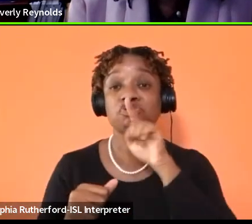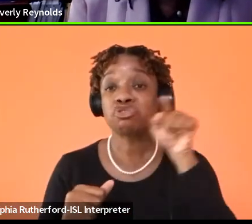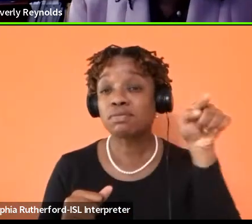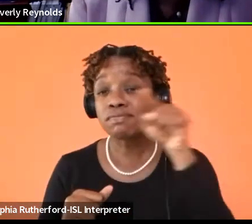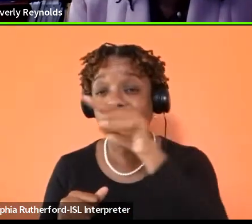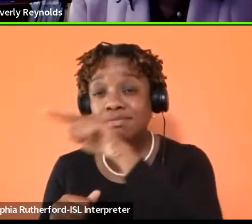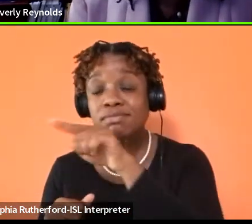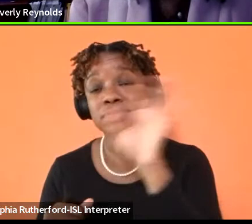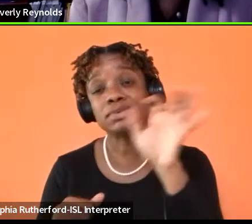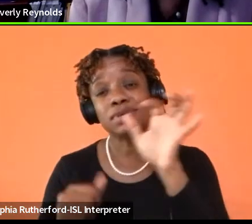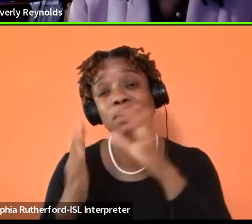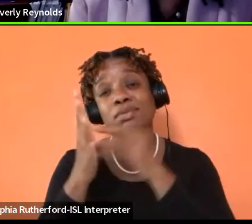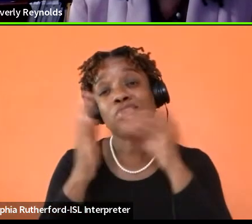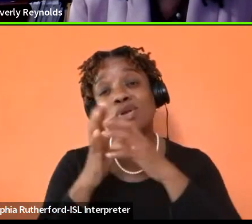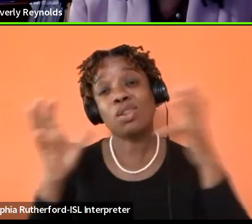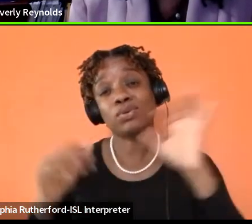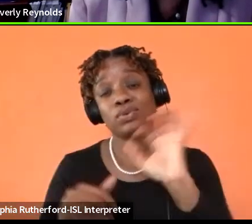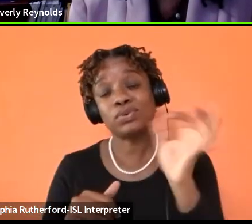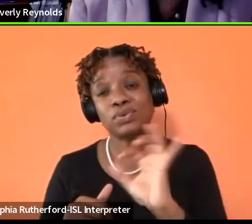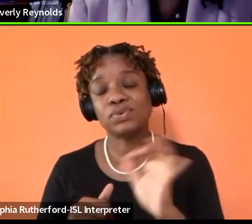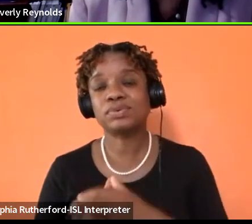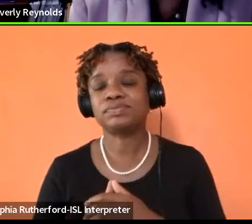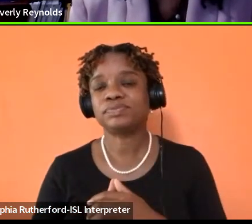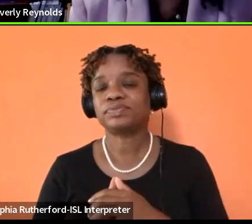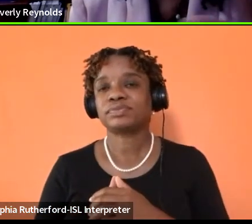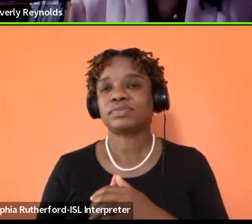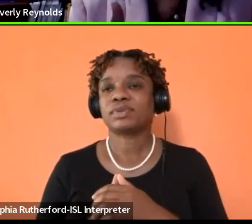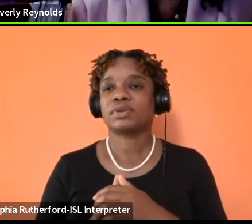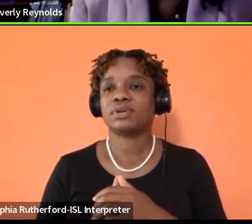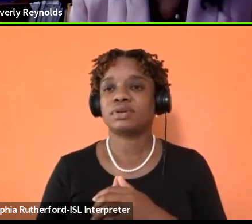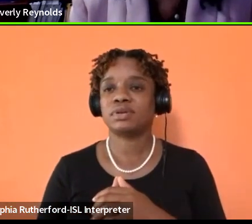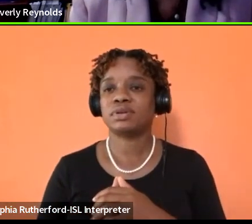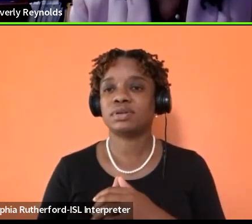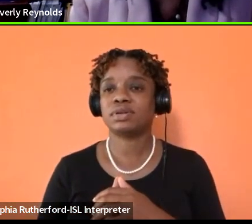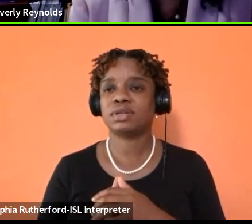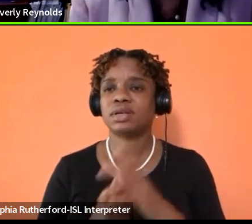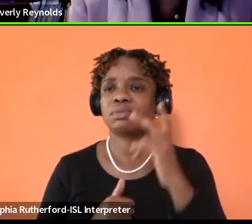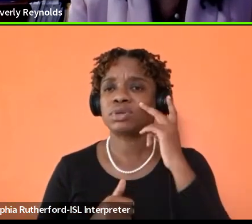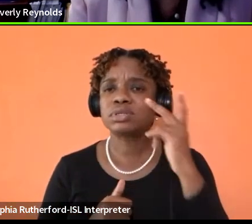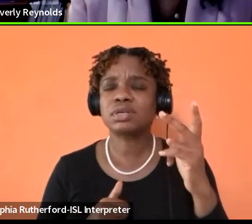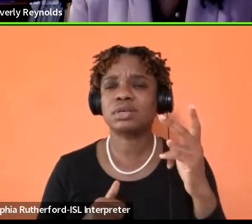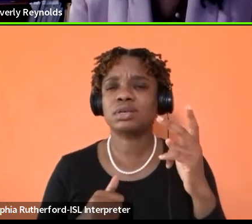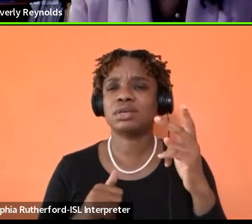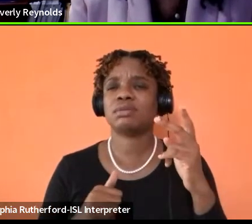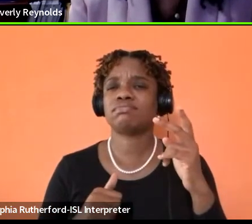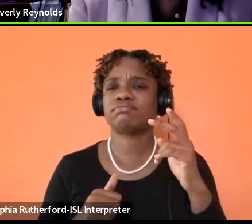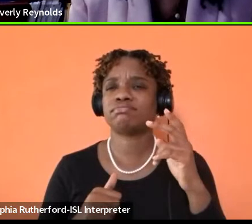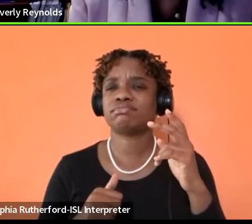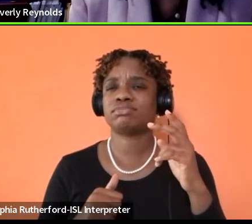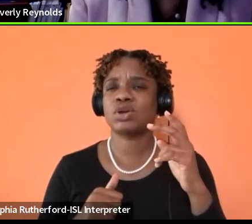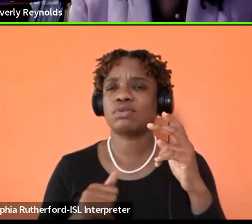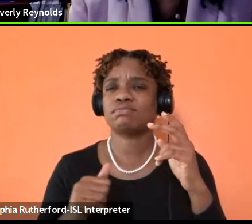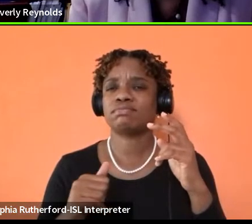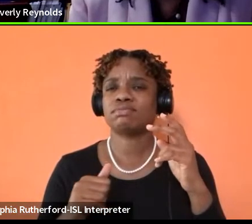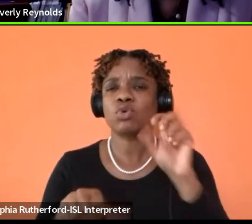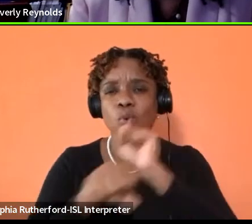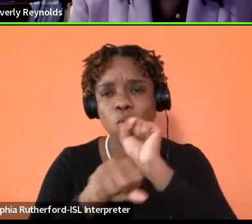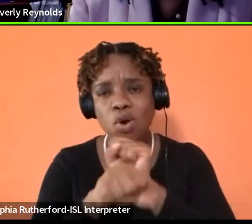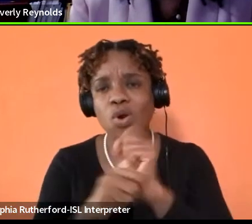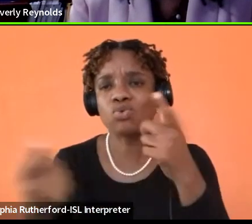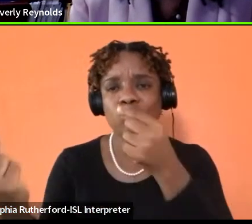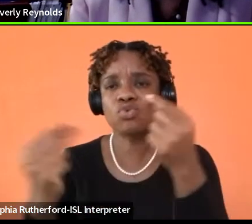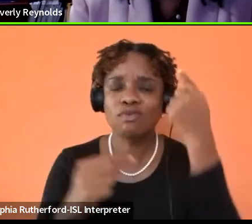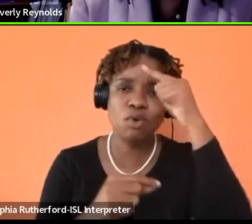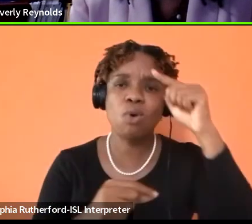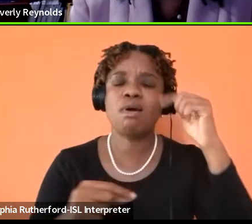too. And I think it's just amazing the work that we're seeing being done in this area. It has a lot of